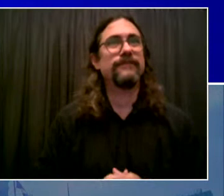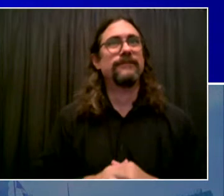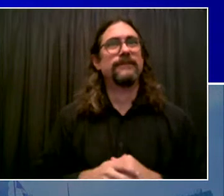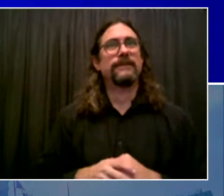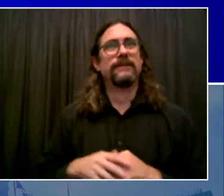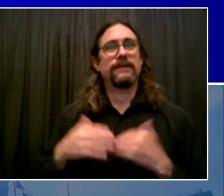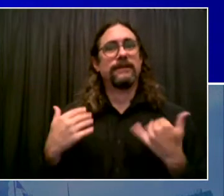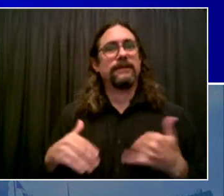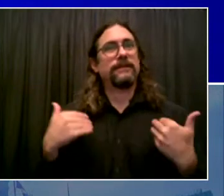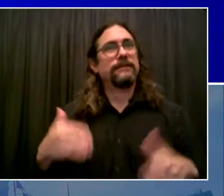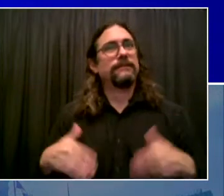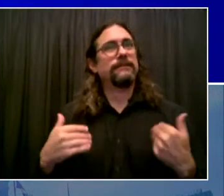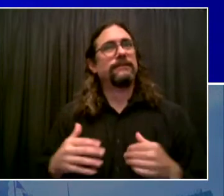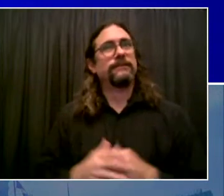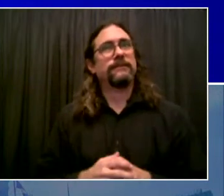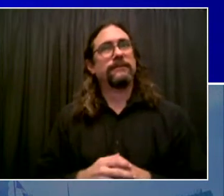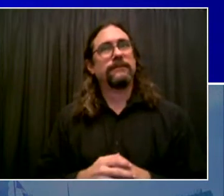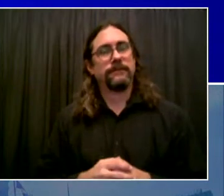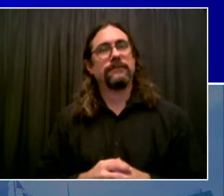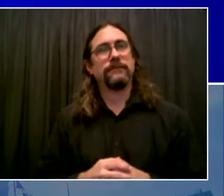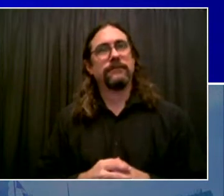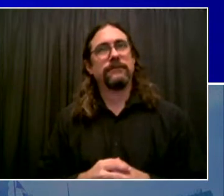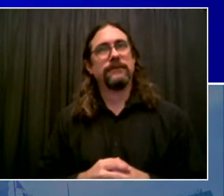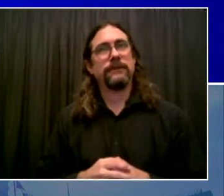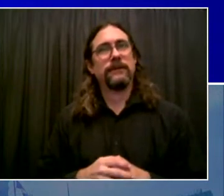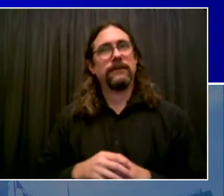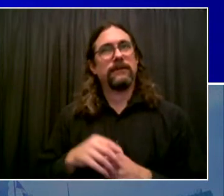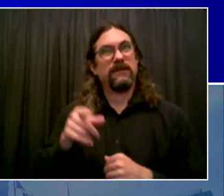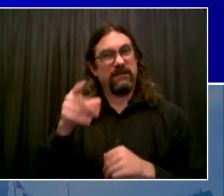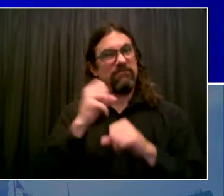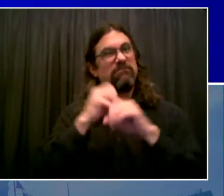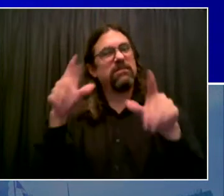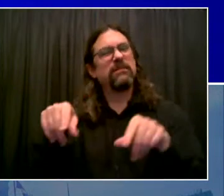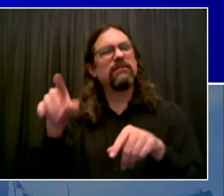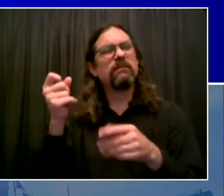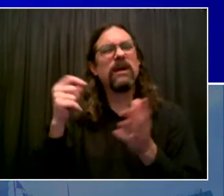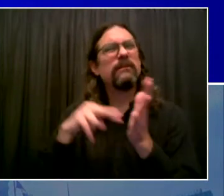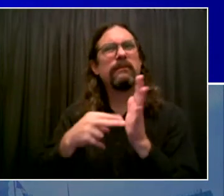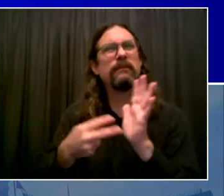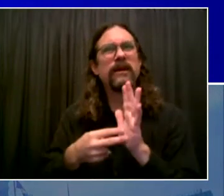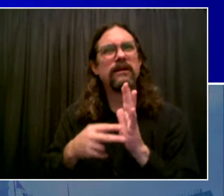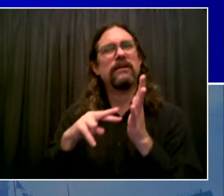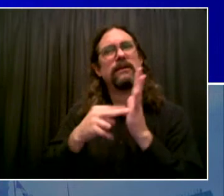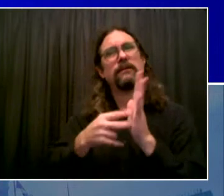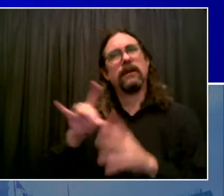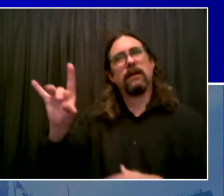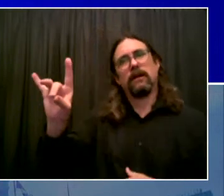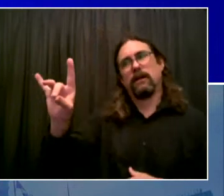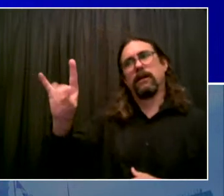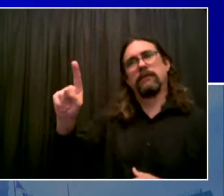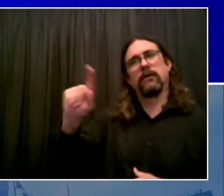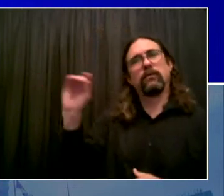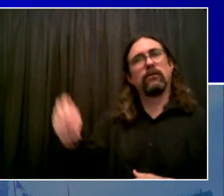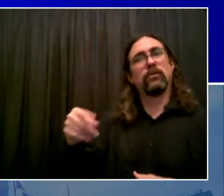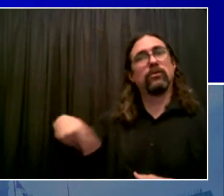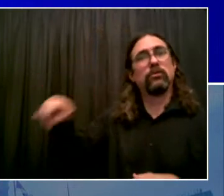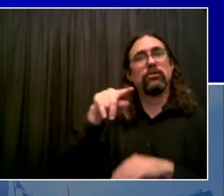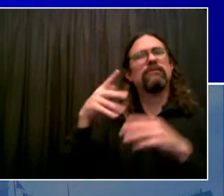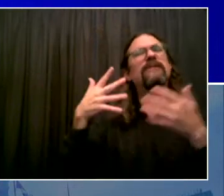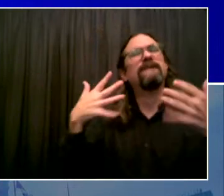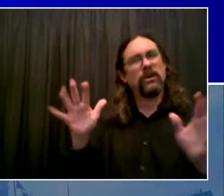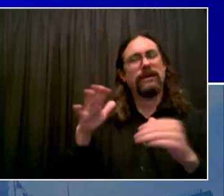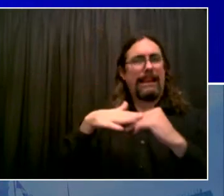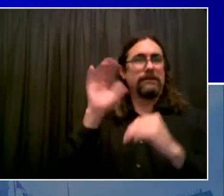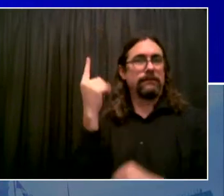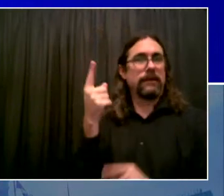now almost to 81% of adults in New York City who have had a first dose. We're almost to 62% of